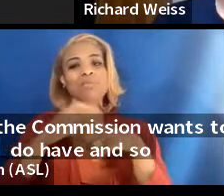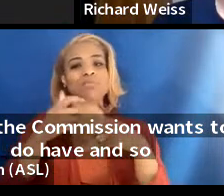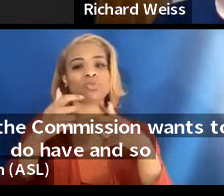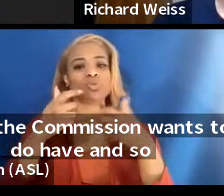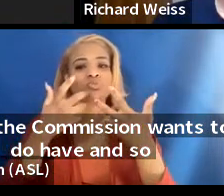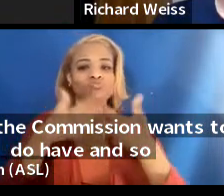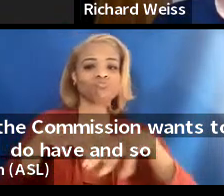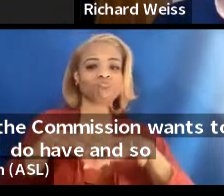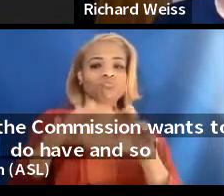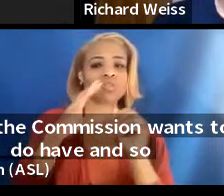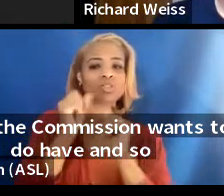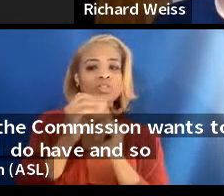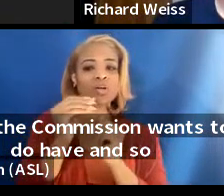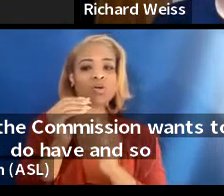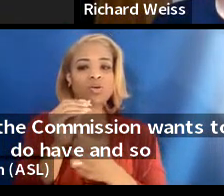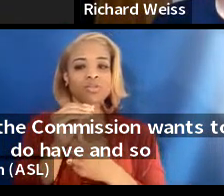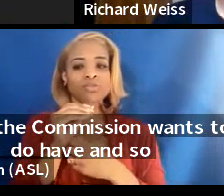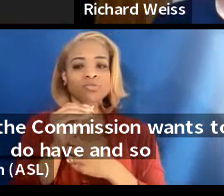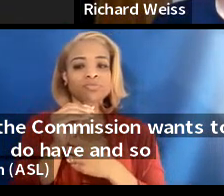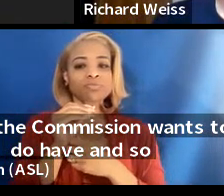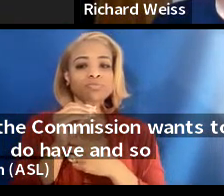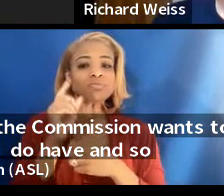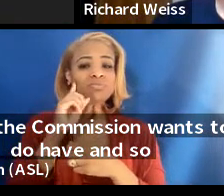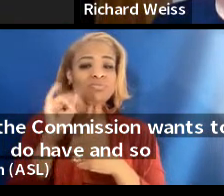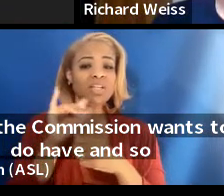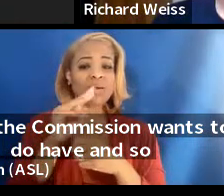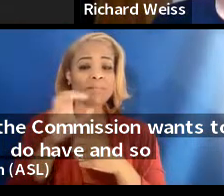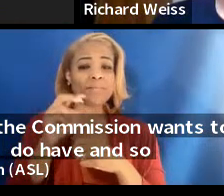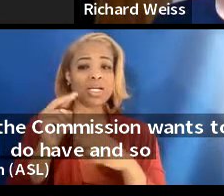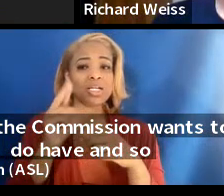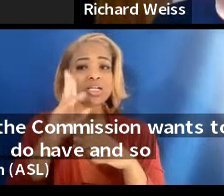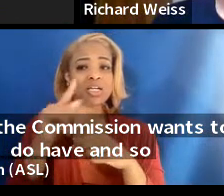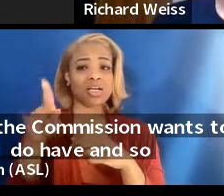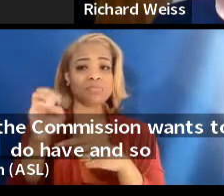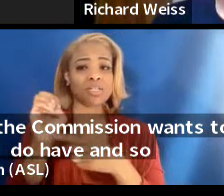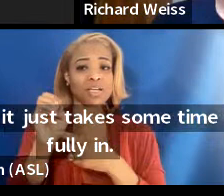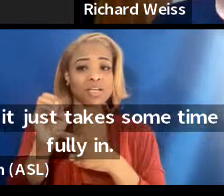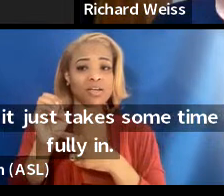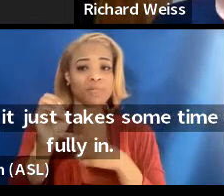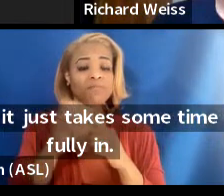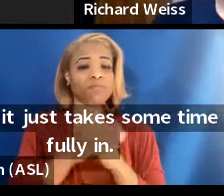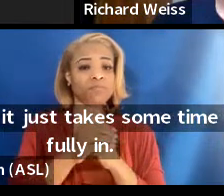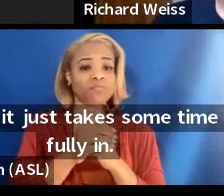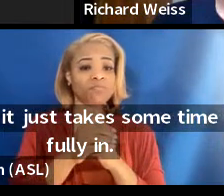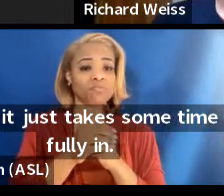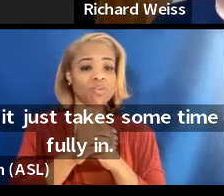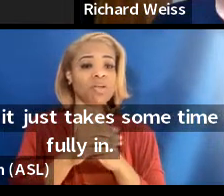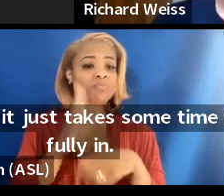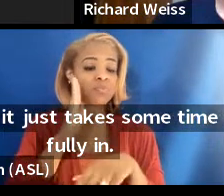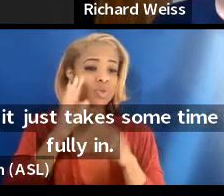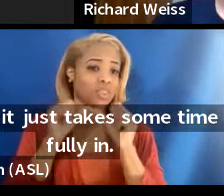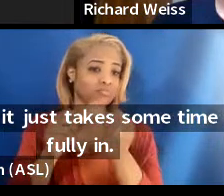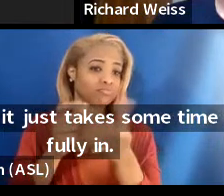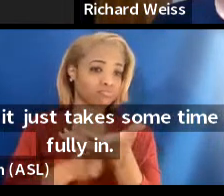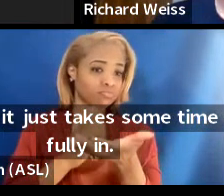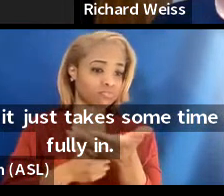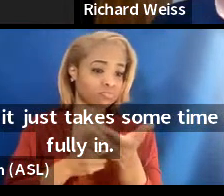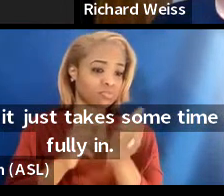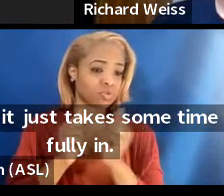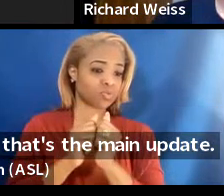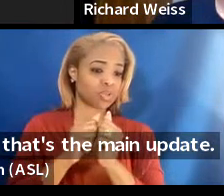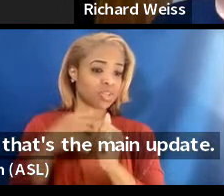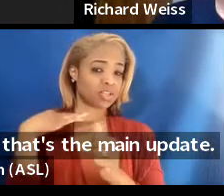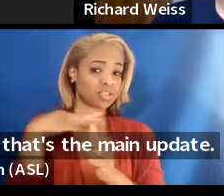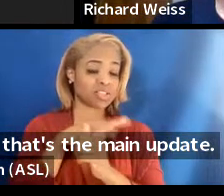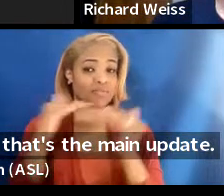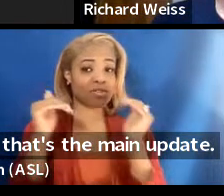So I think that's the main update. I think, you know, we've certainly been in conversations with, you know, at staff level with